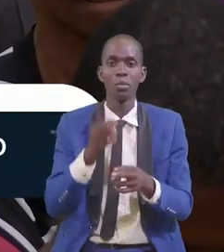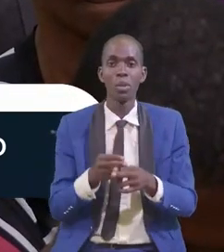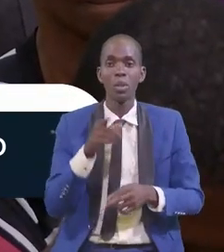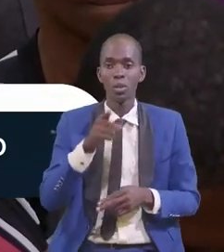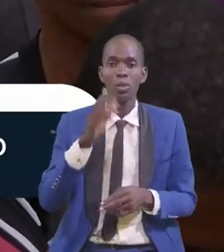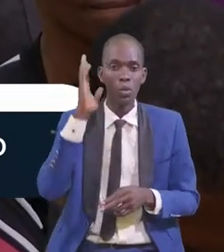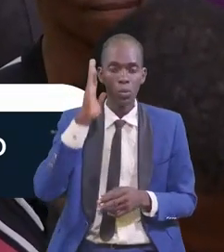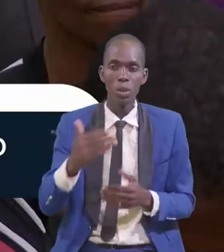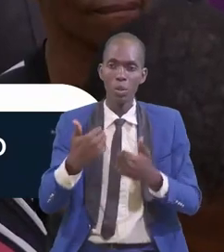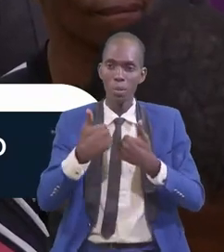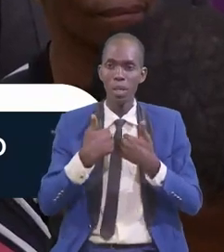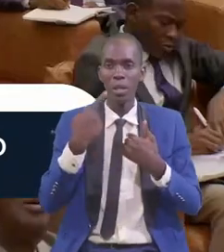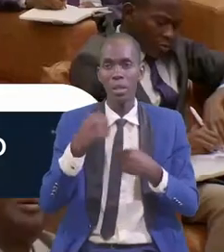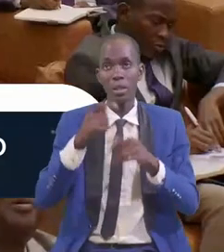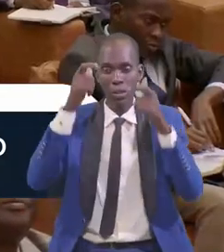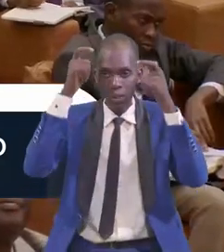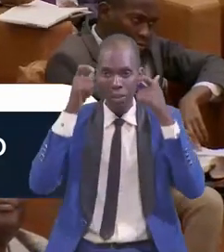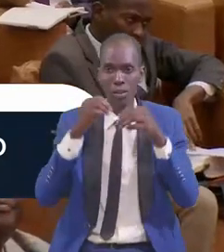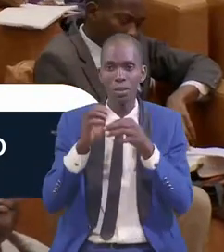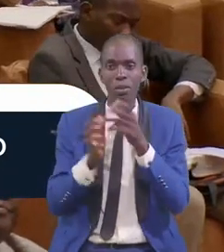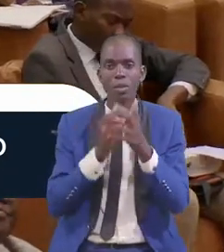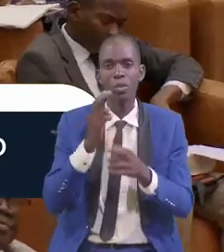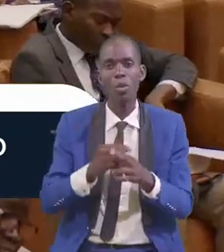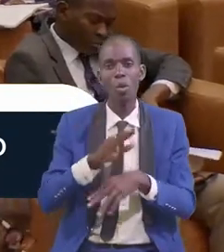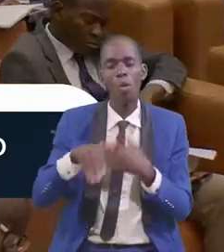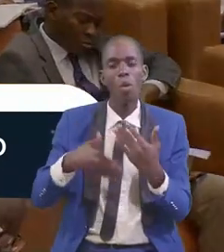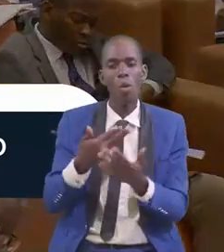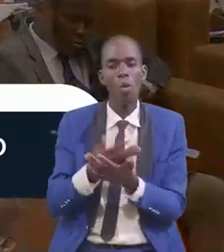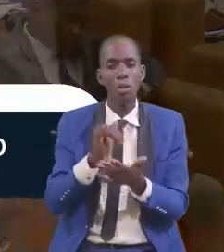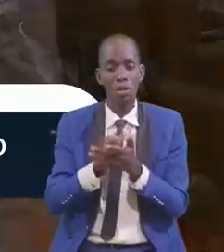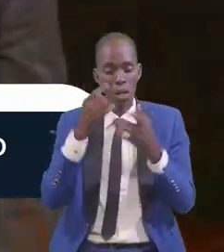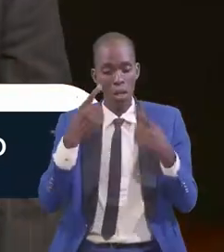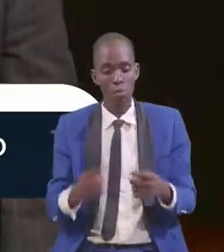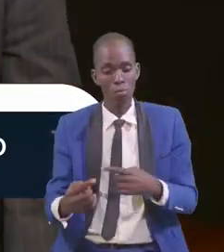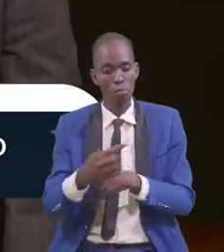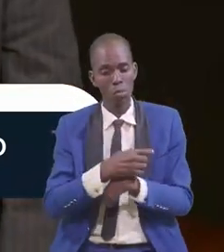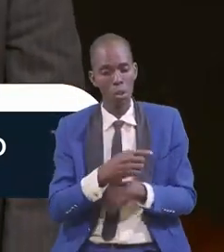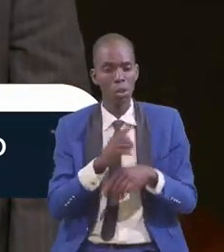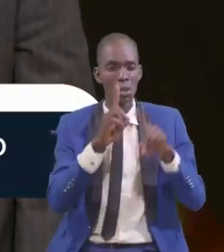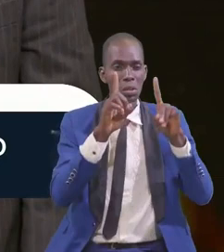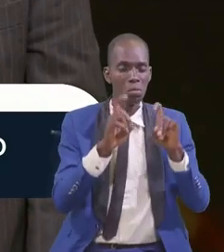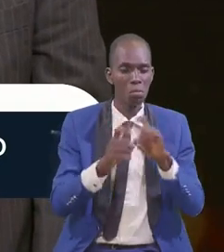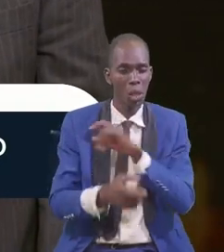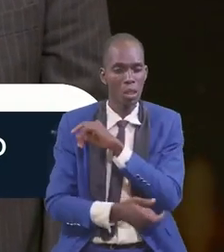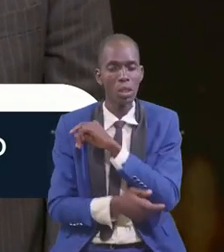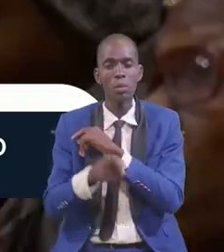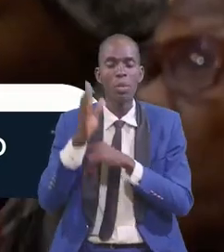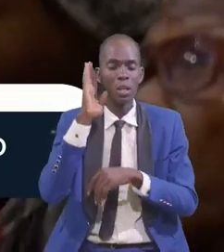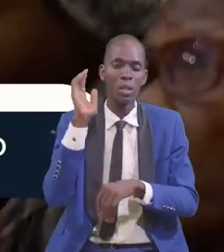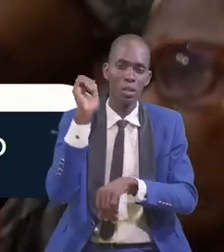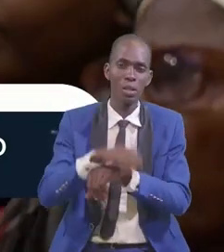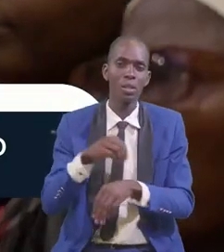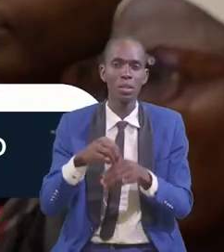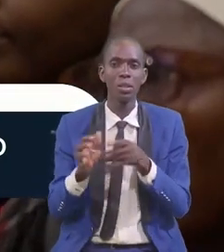will wear the crown. All that happens today in temptation and trial, you will overcome.